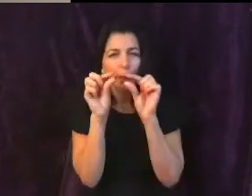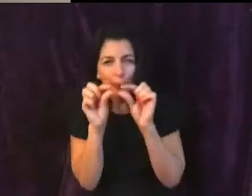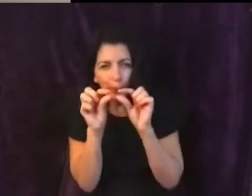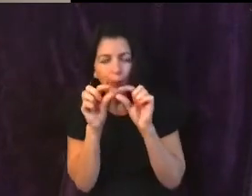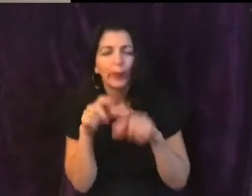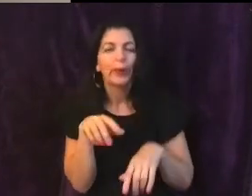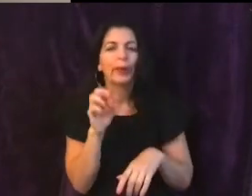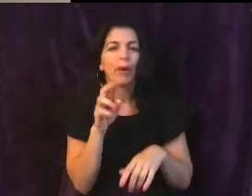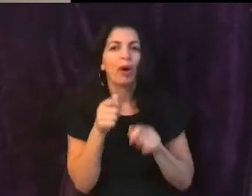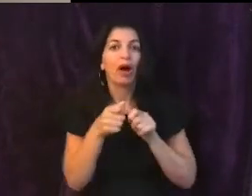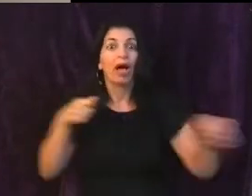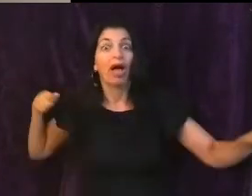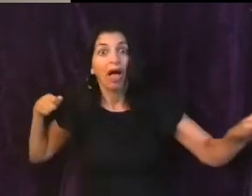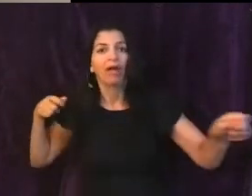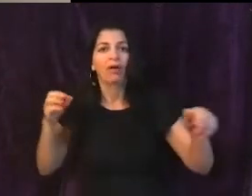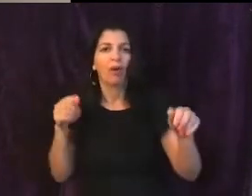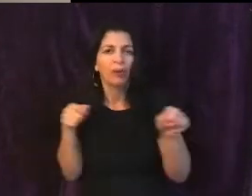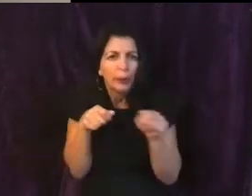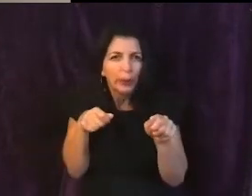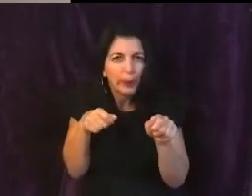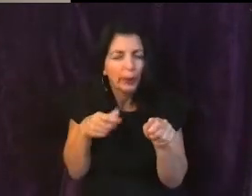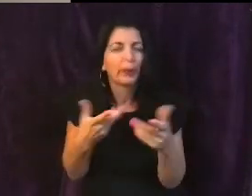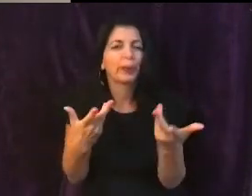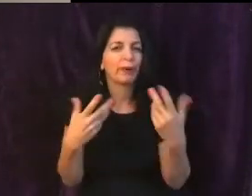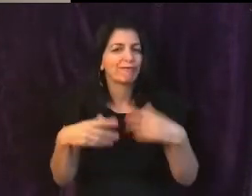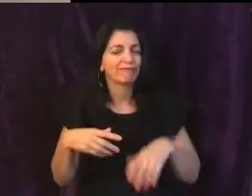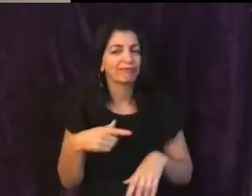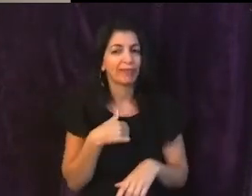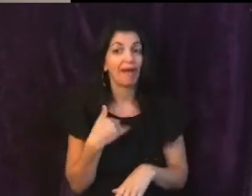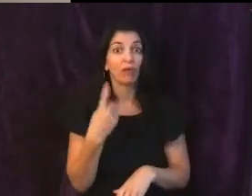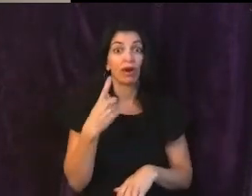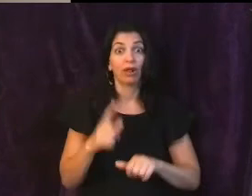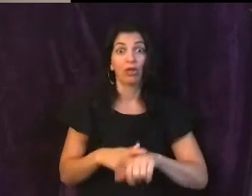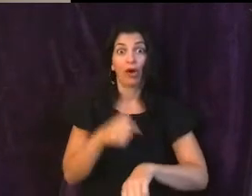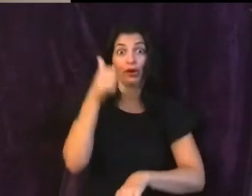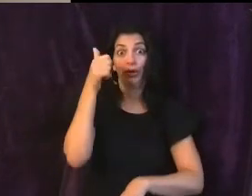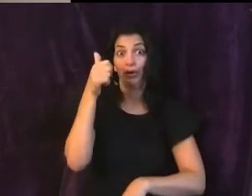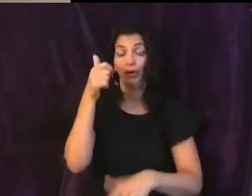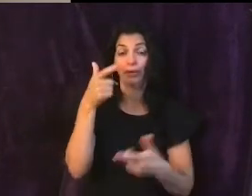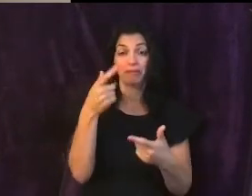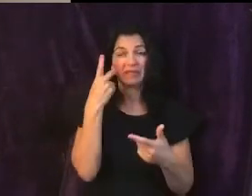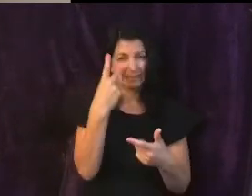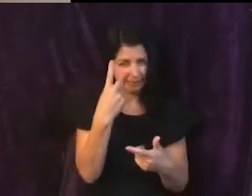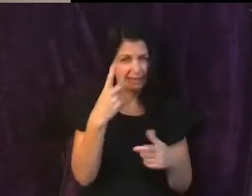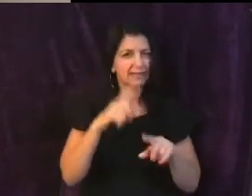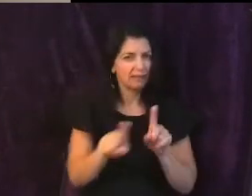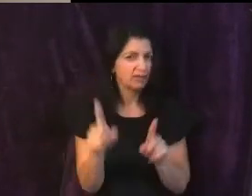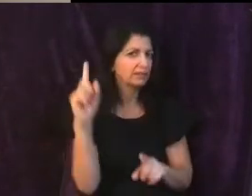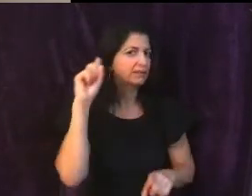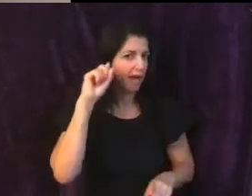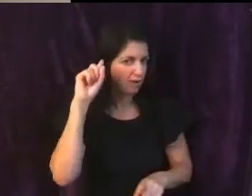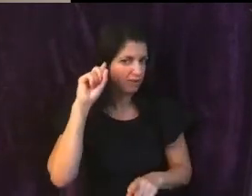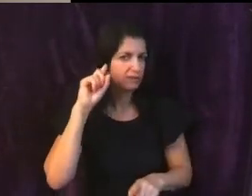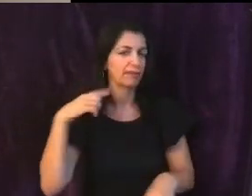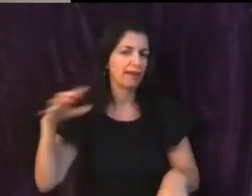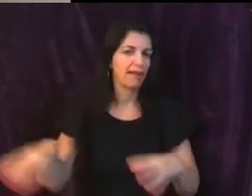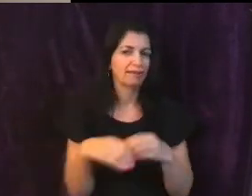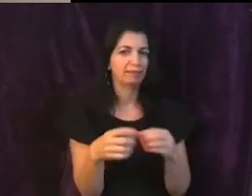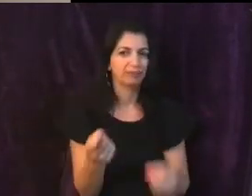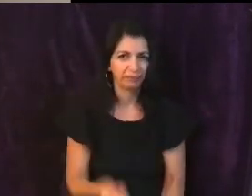made that's a little bit longer and has a thicker rubber band on it. Let's listen to how it sounds different.